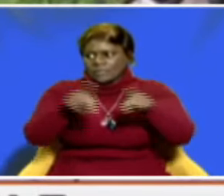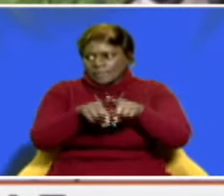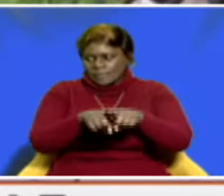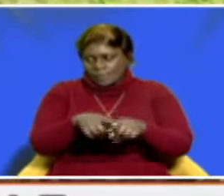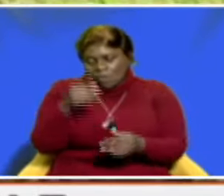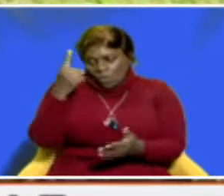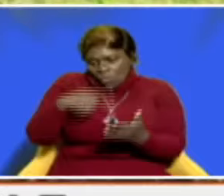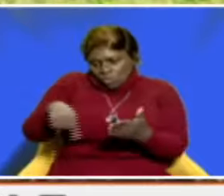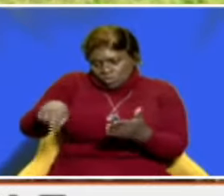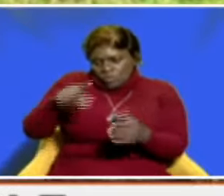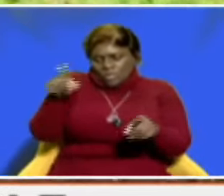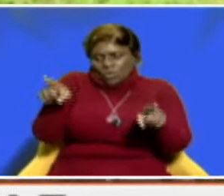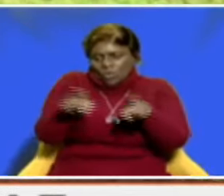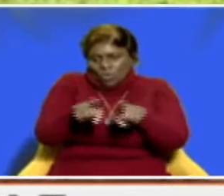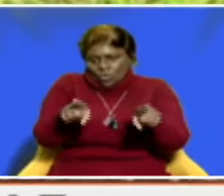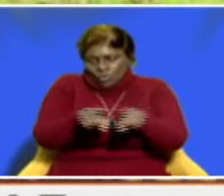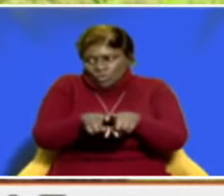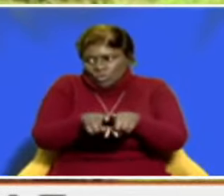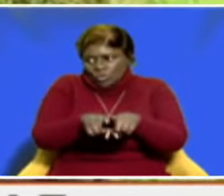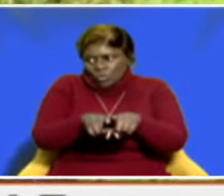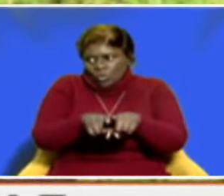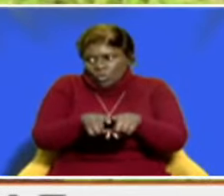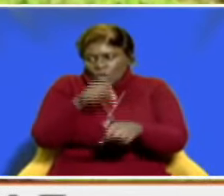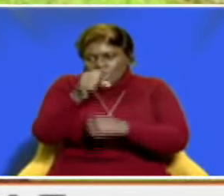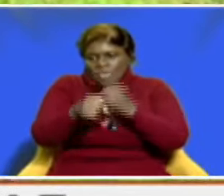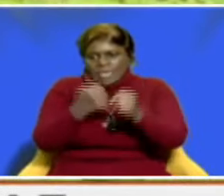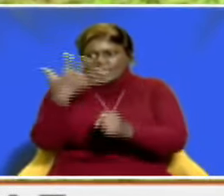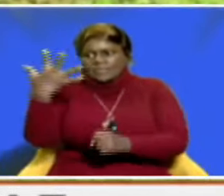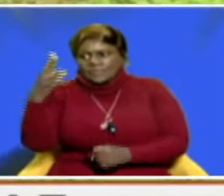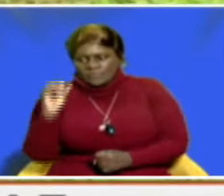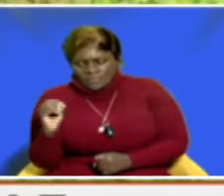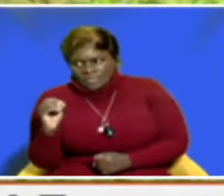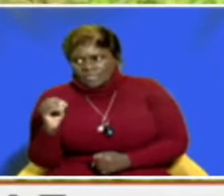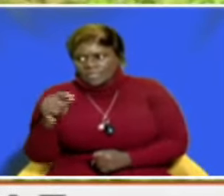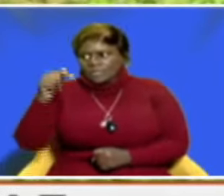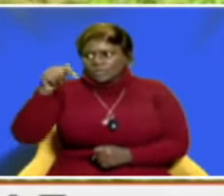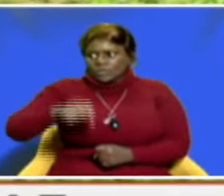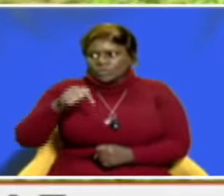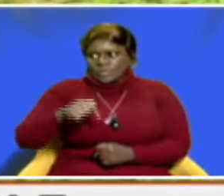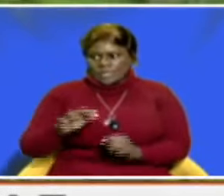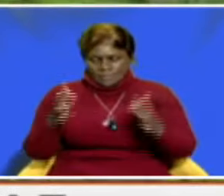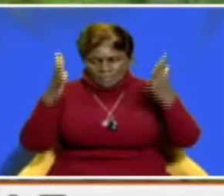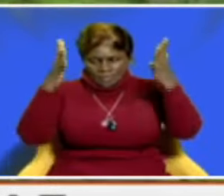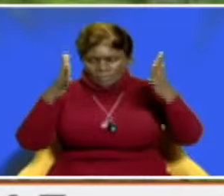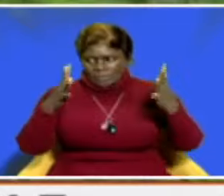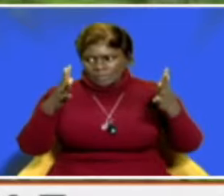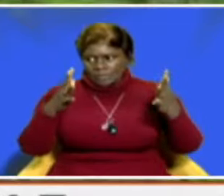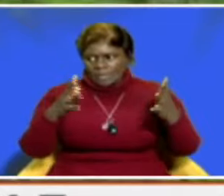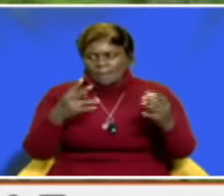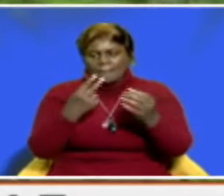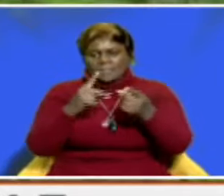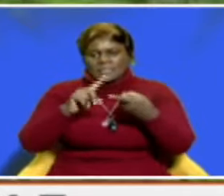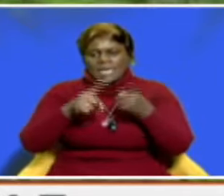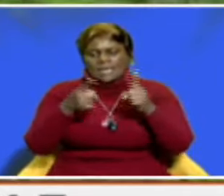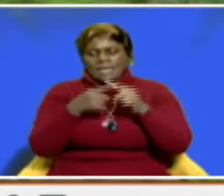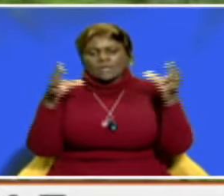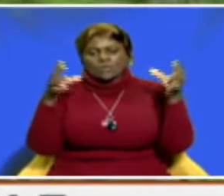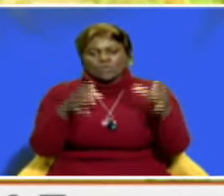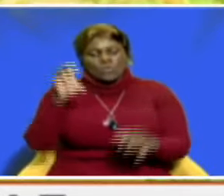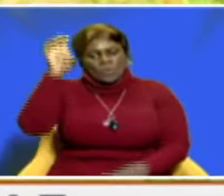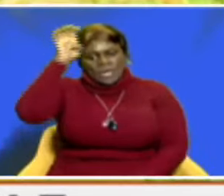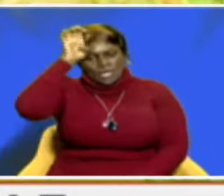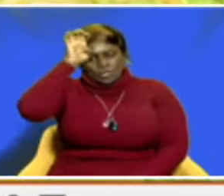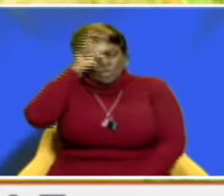that is what we are also turning 50 years as a facility. Today, we celebrate our partners, the Standard Group,